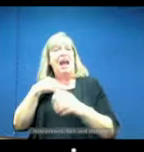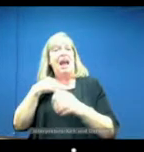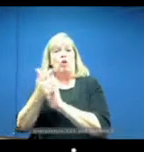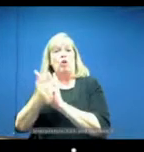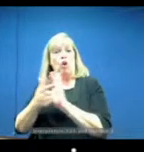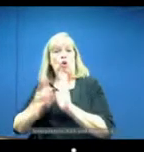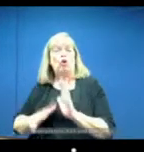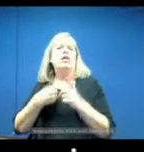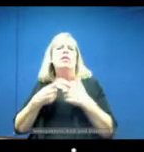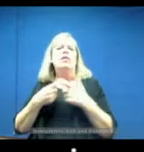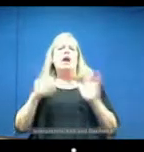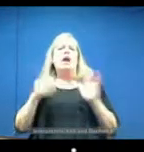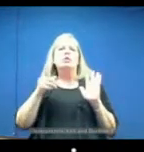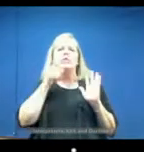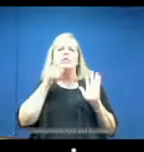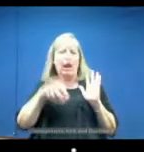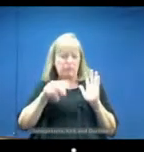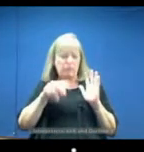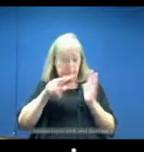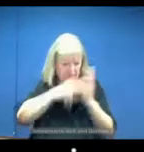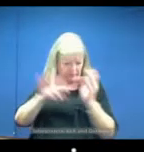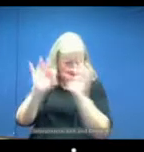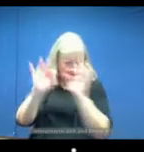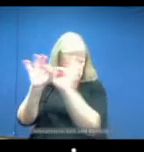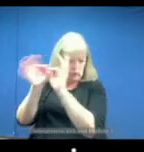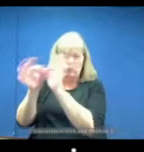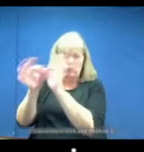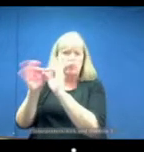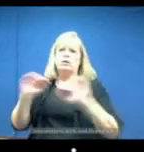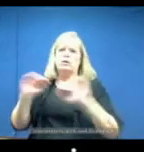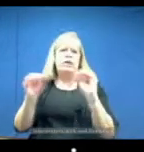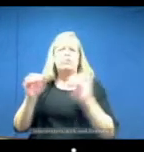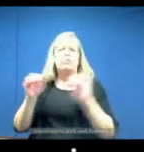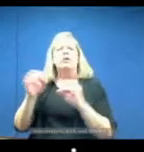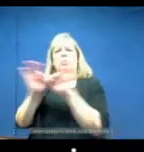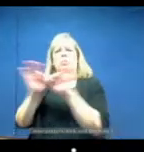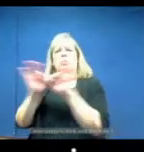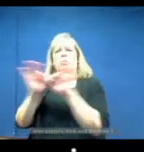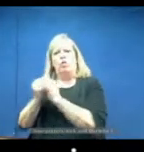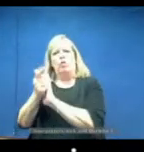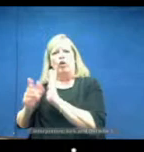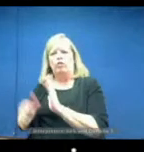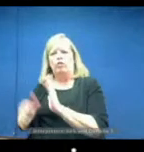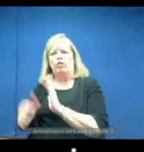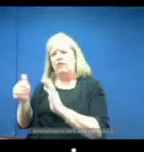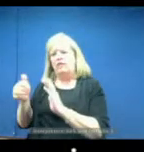site translation or any other translation without the attorney present.